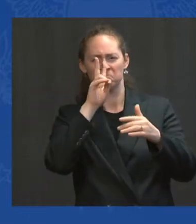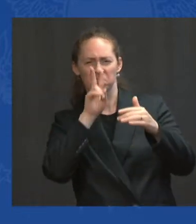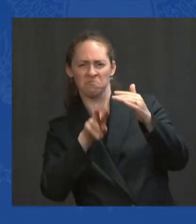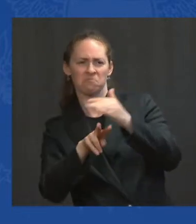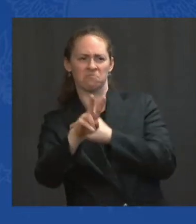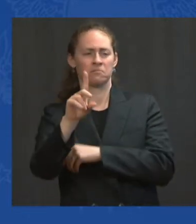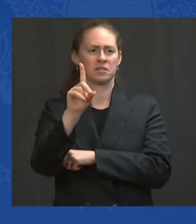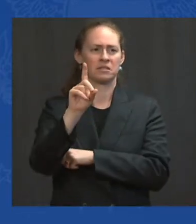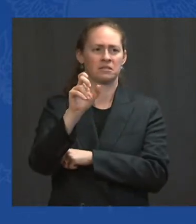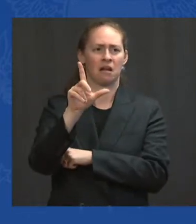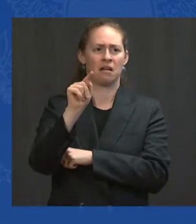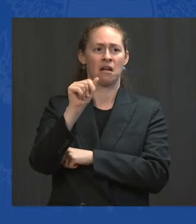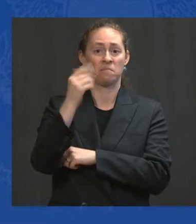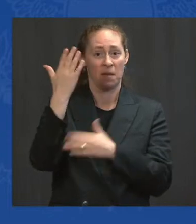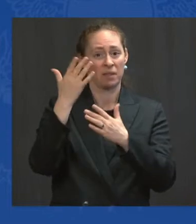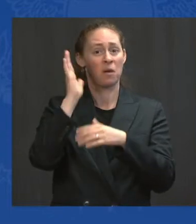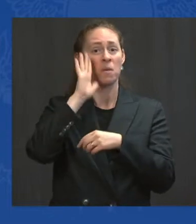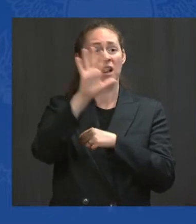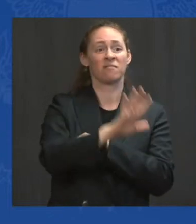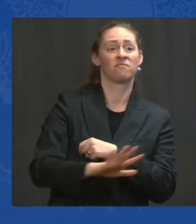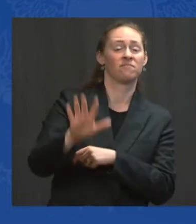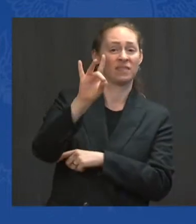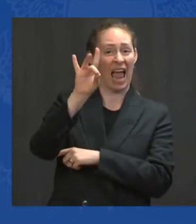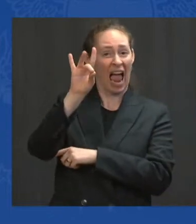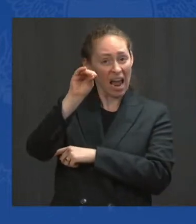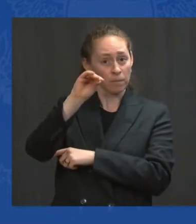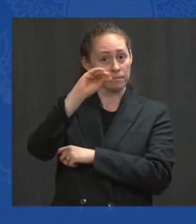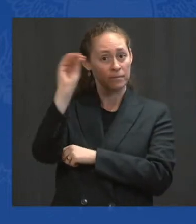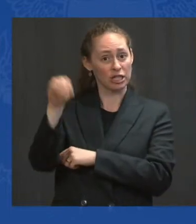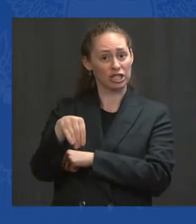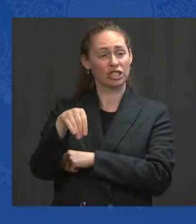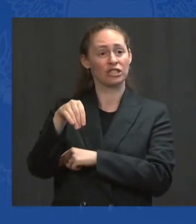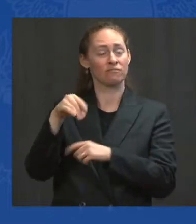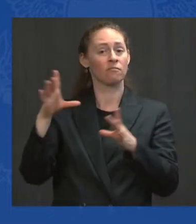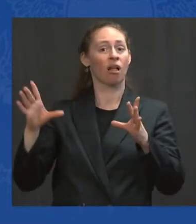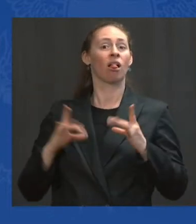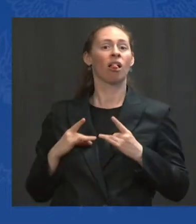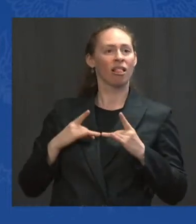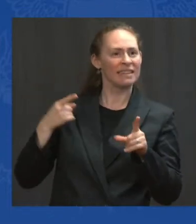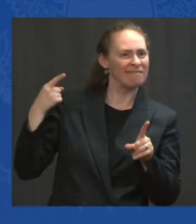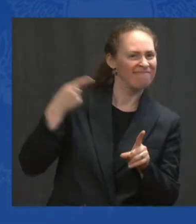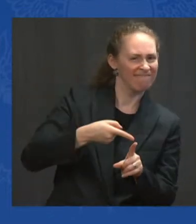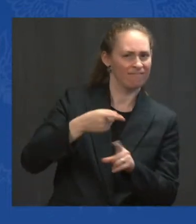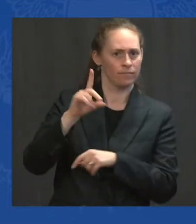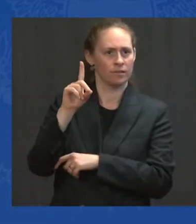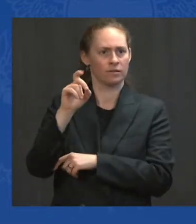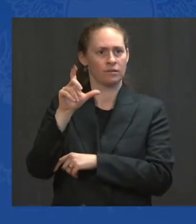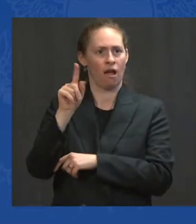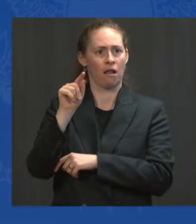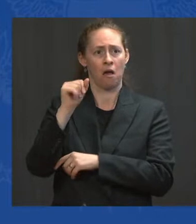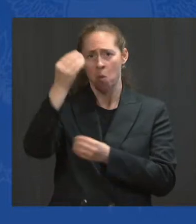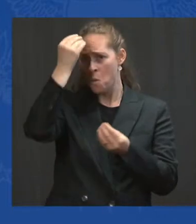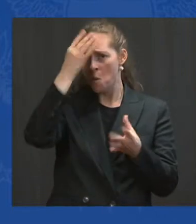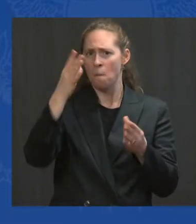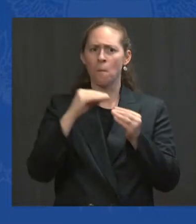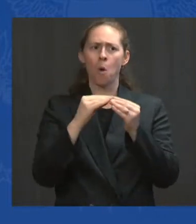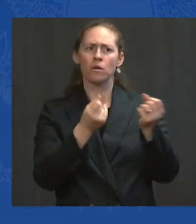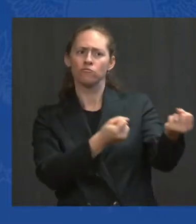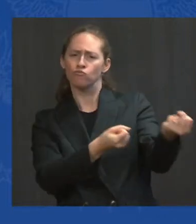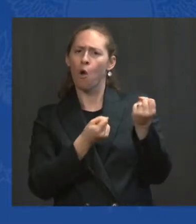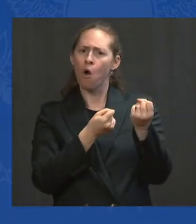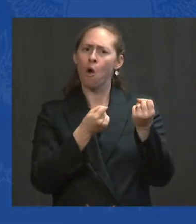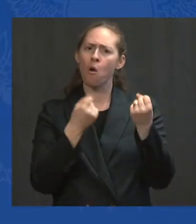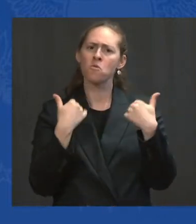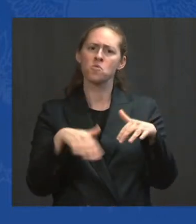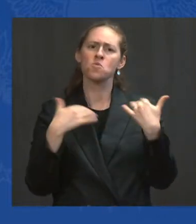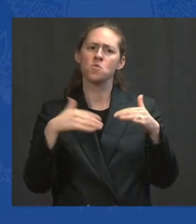approximately 80% of cases. Although we expected the Delta variant to become the dominant strain in the United States, this